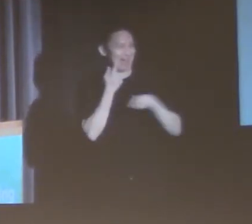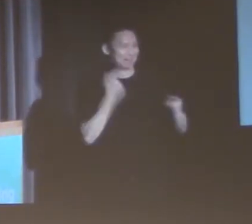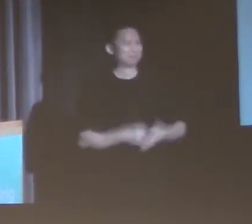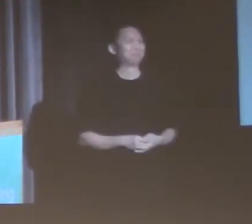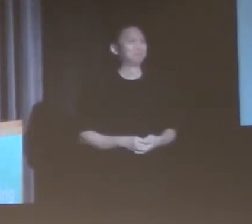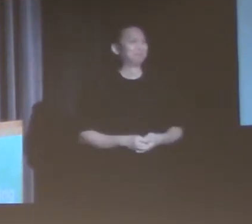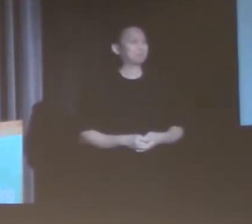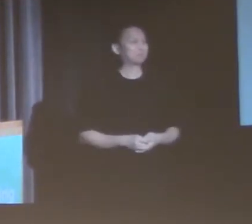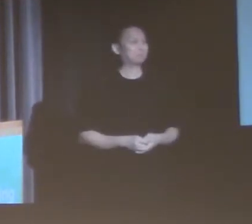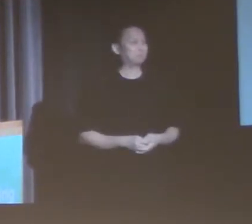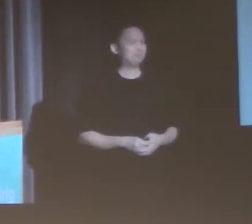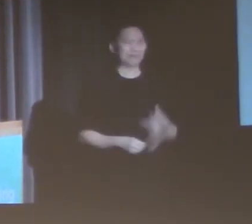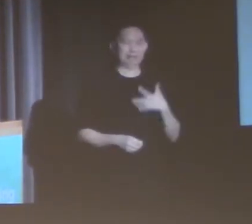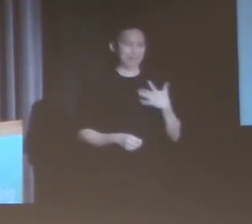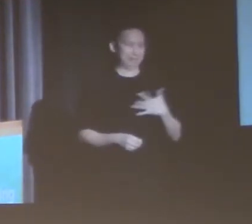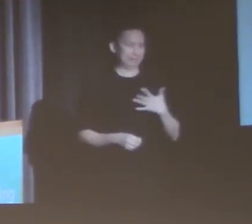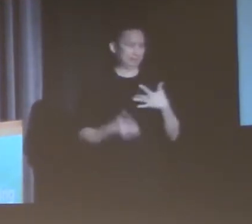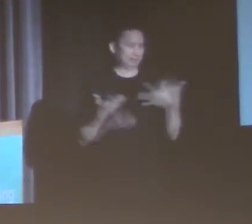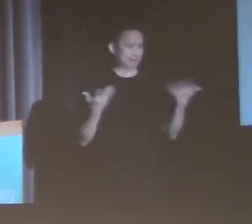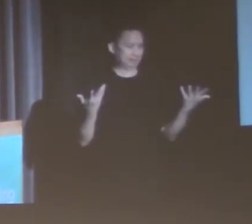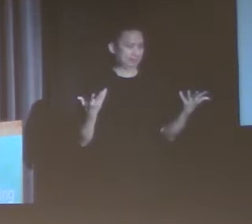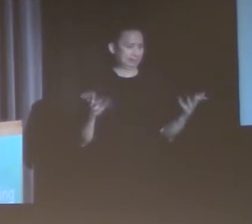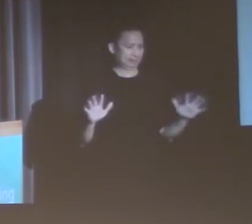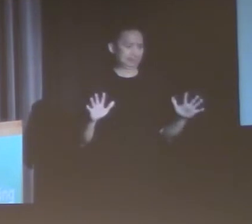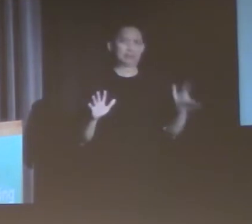But I think that's all for the logistics.